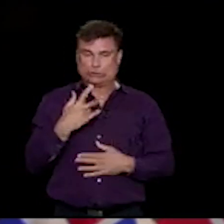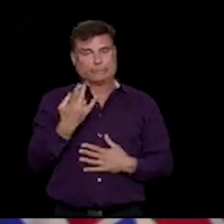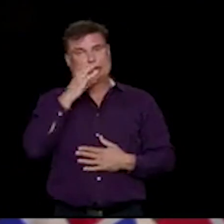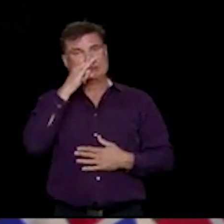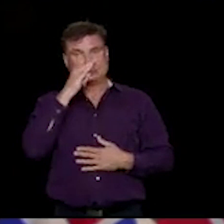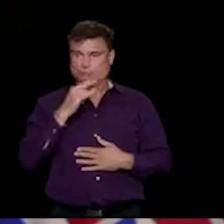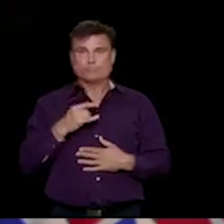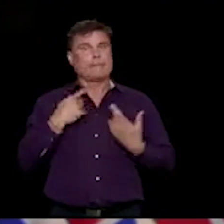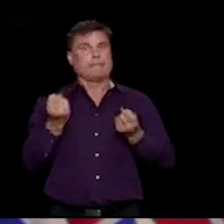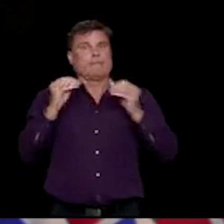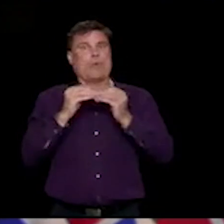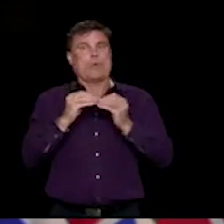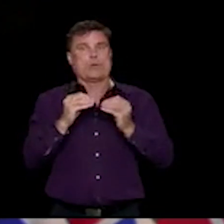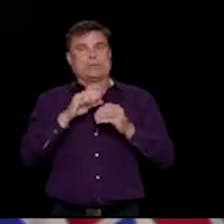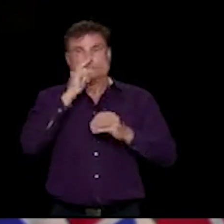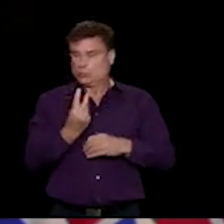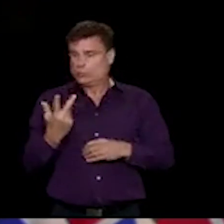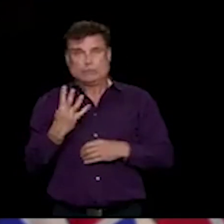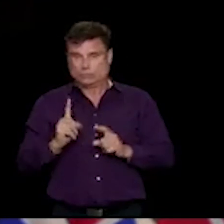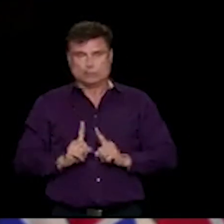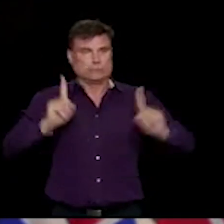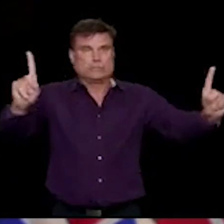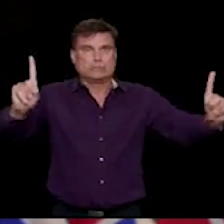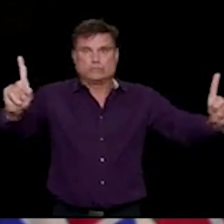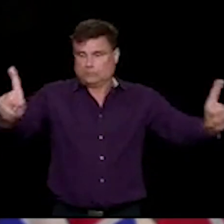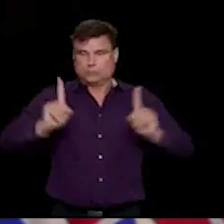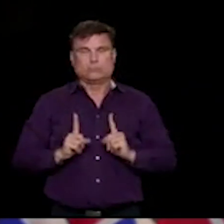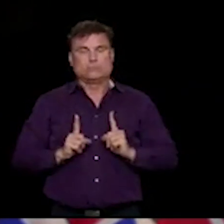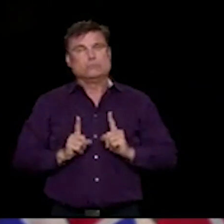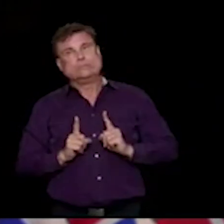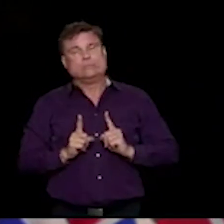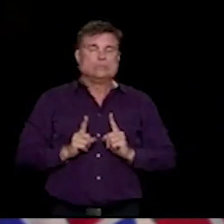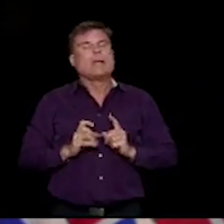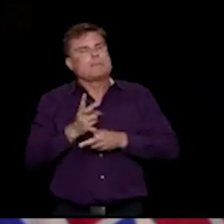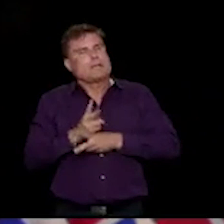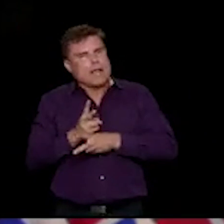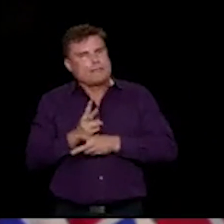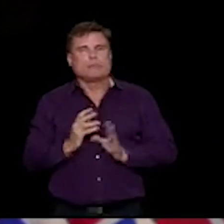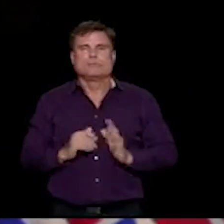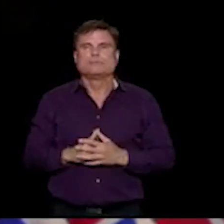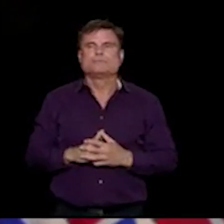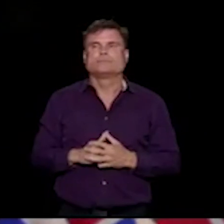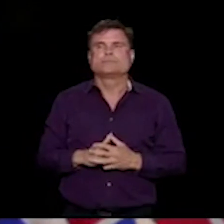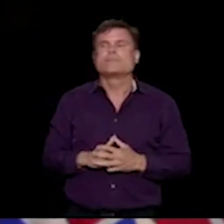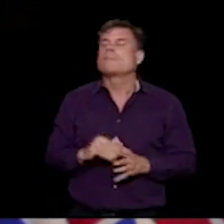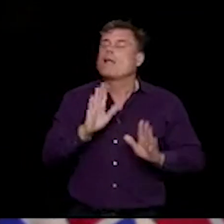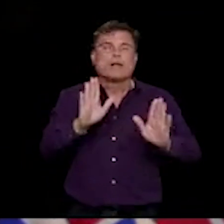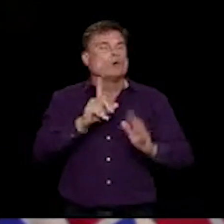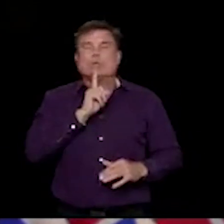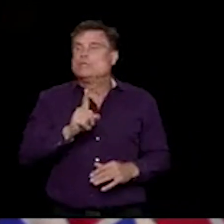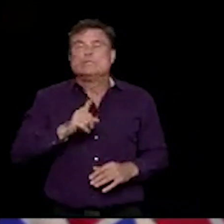settings. And that is something that we haven't maybe not paid enough attention to, whether it's mental